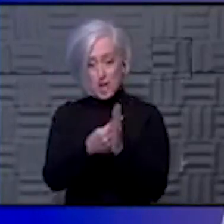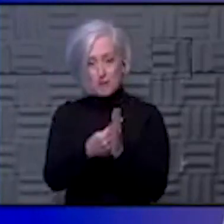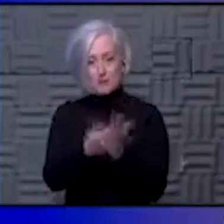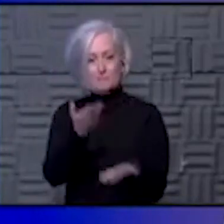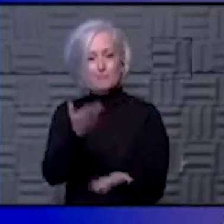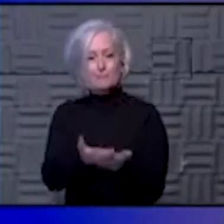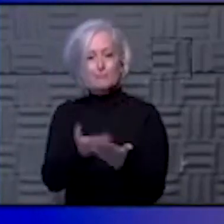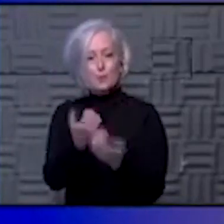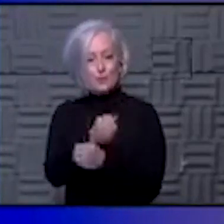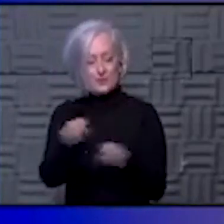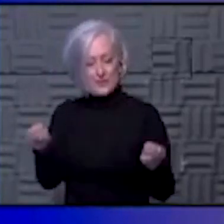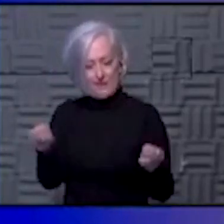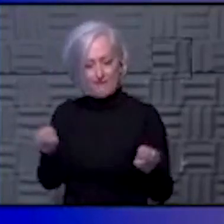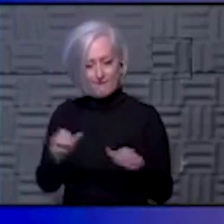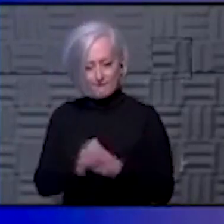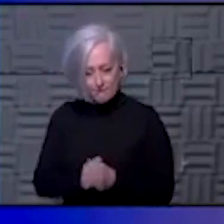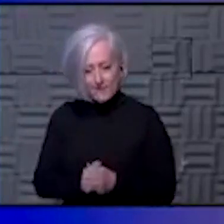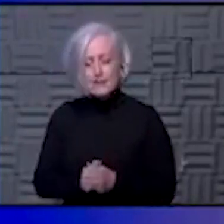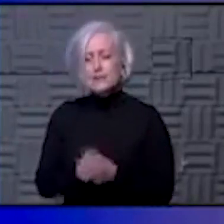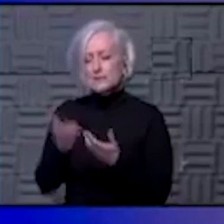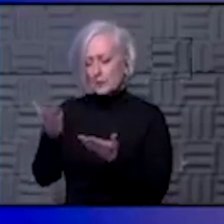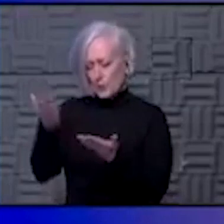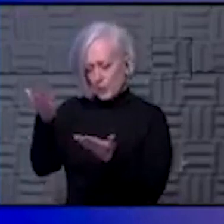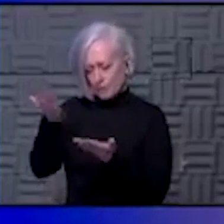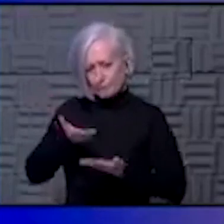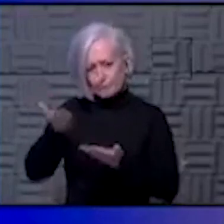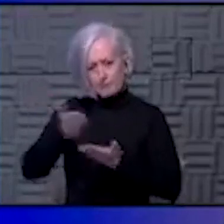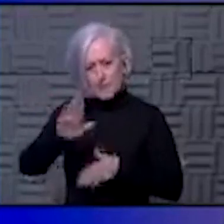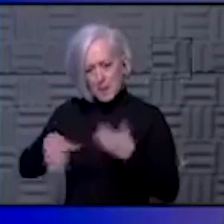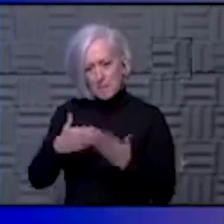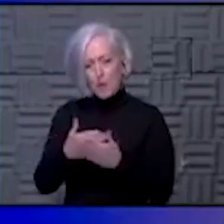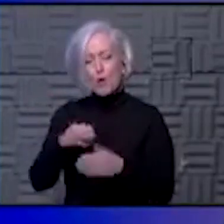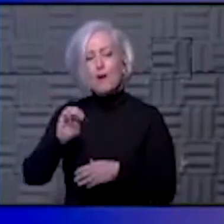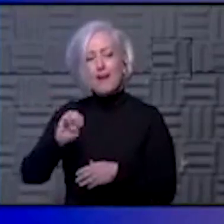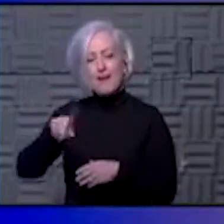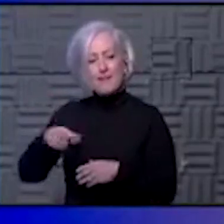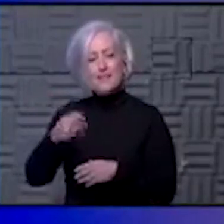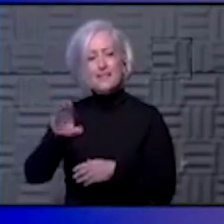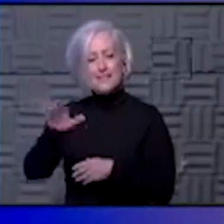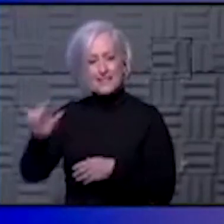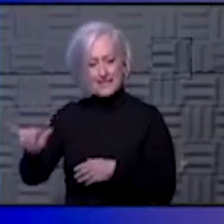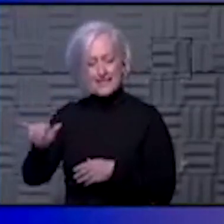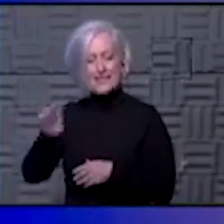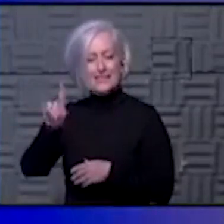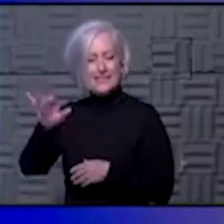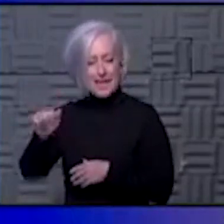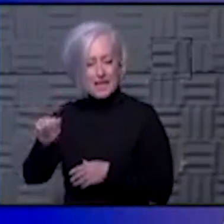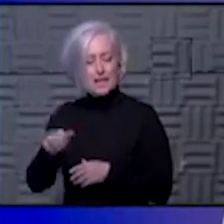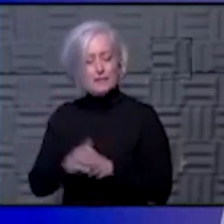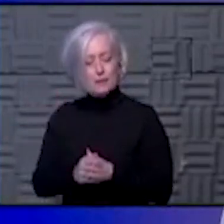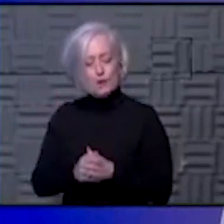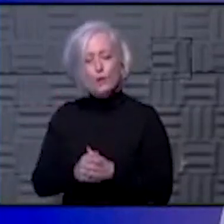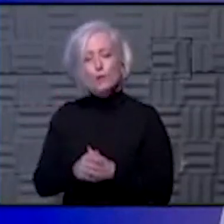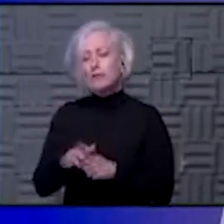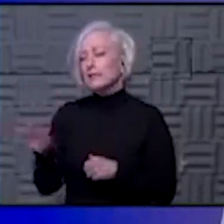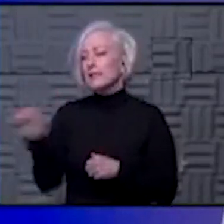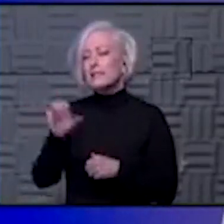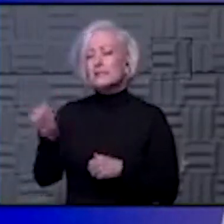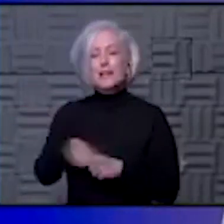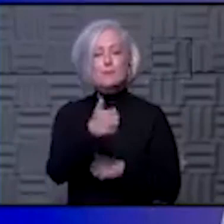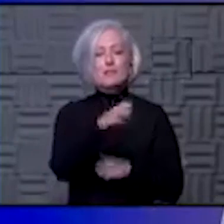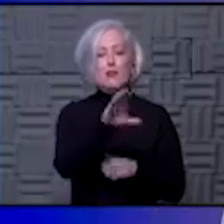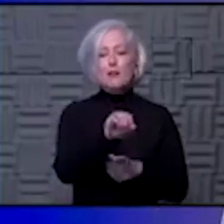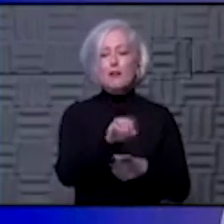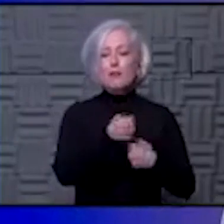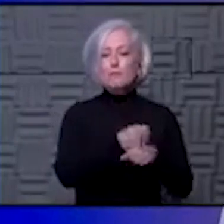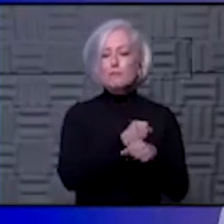we are getting more and more of the efficacy data. So I think once that is established, just as there are several companies that make